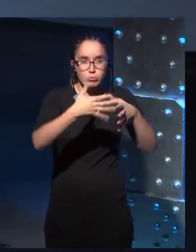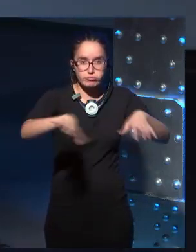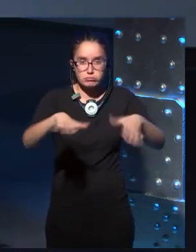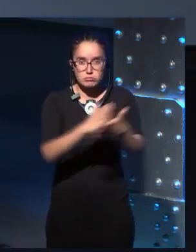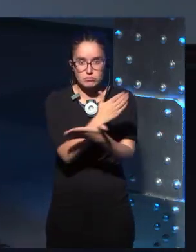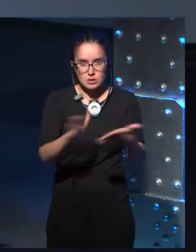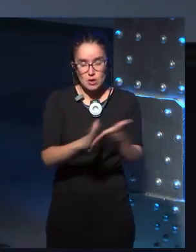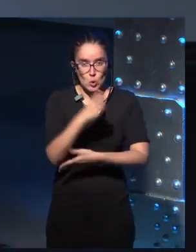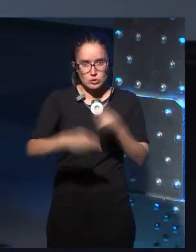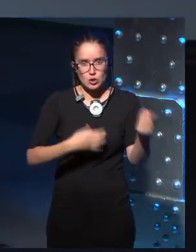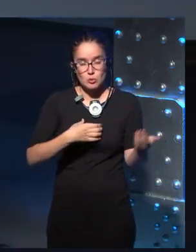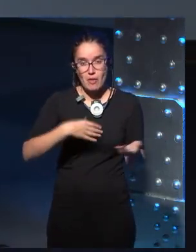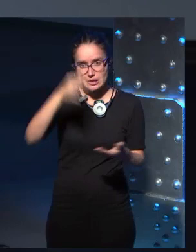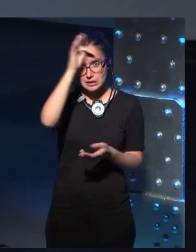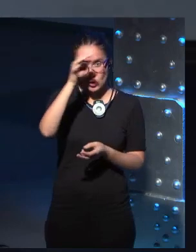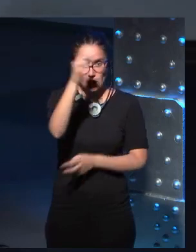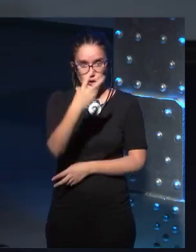theories break down some